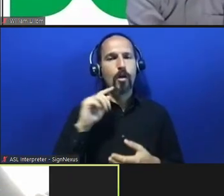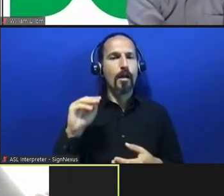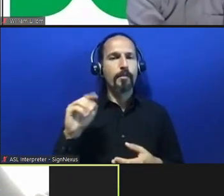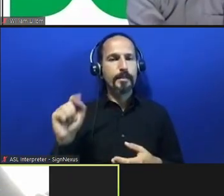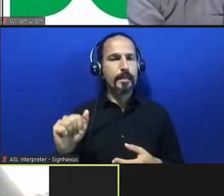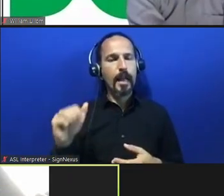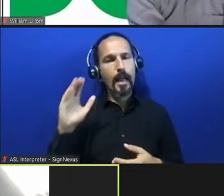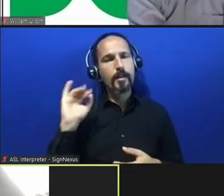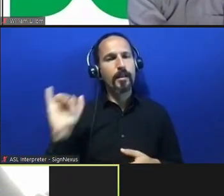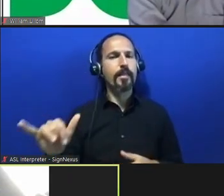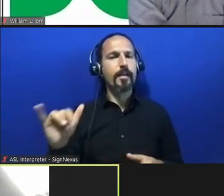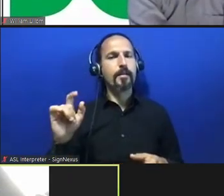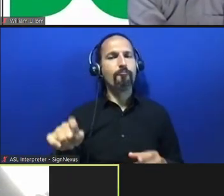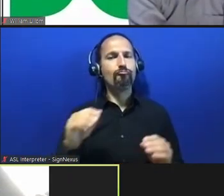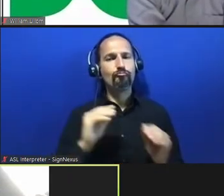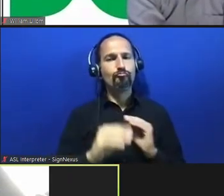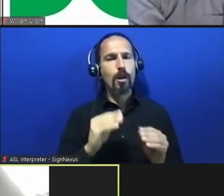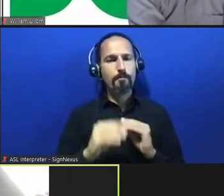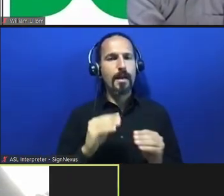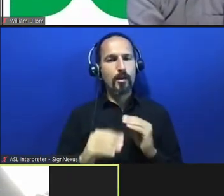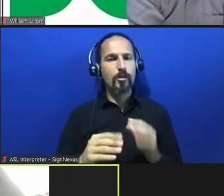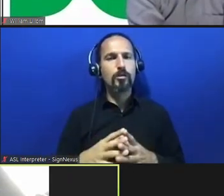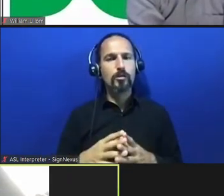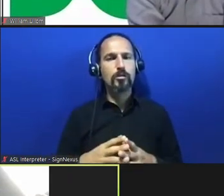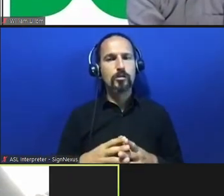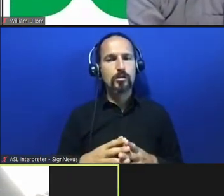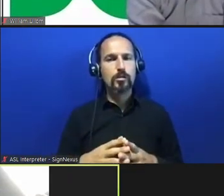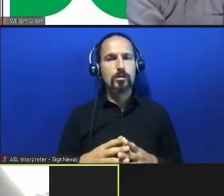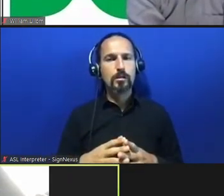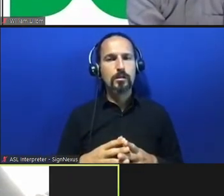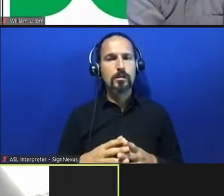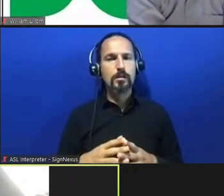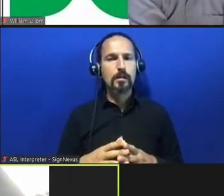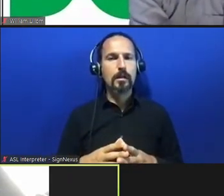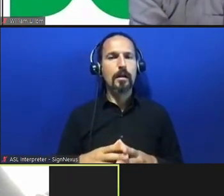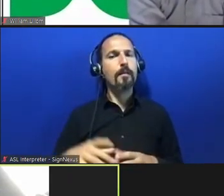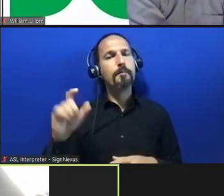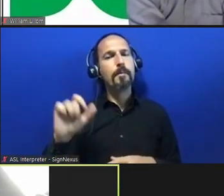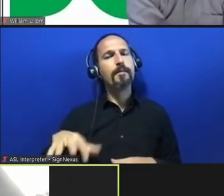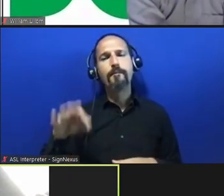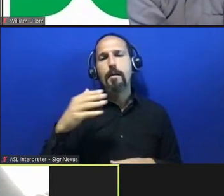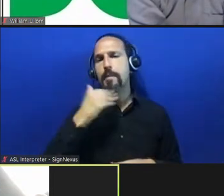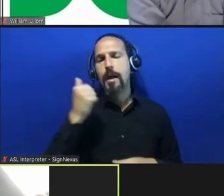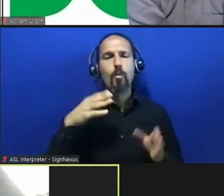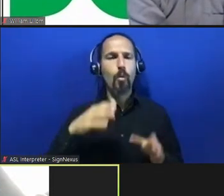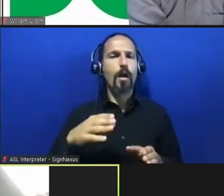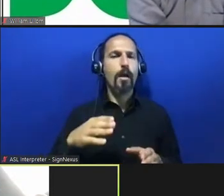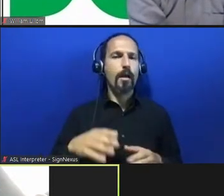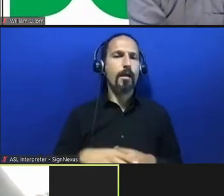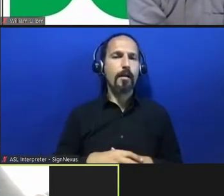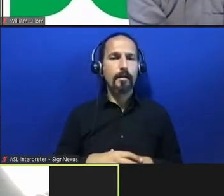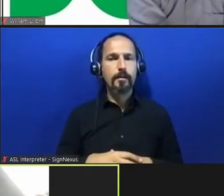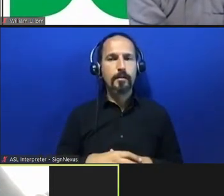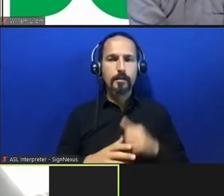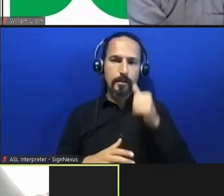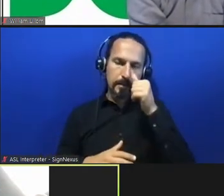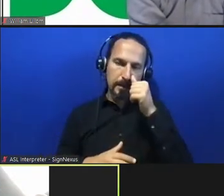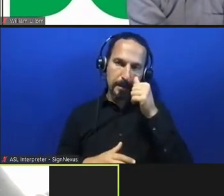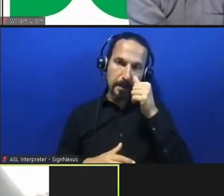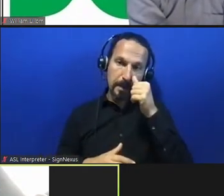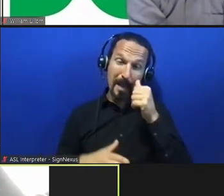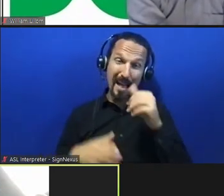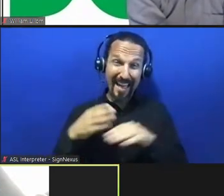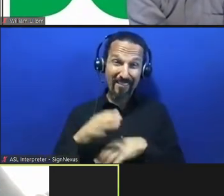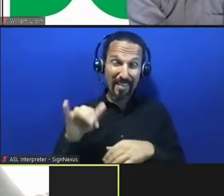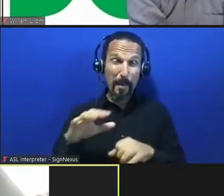that needs repairs um there just has to be a better way to go about it you know especially after coming